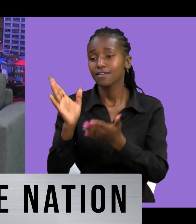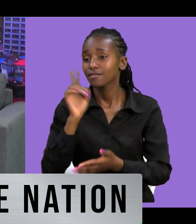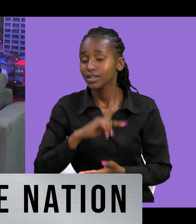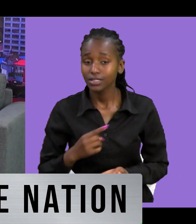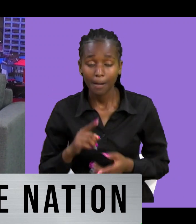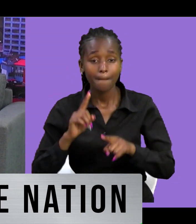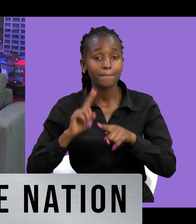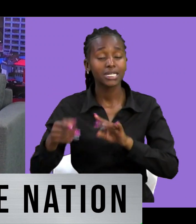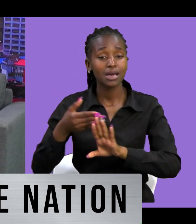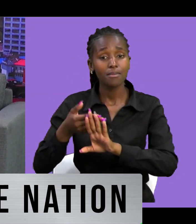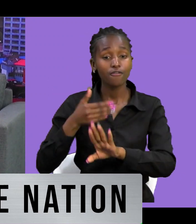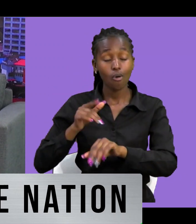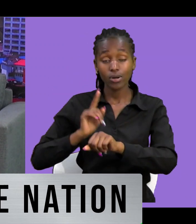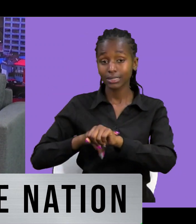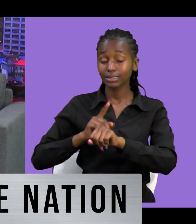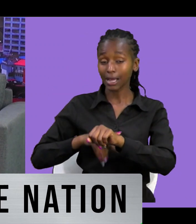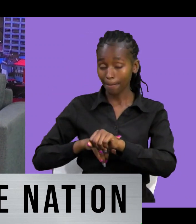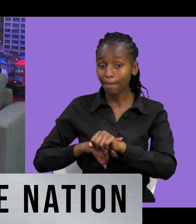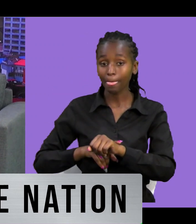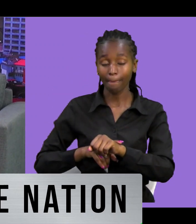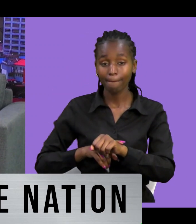these manifestos, they should not be just